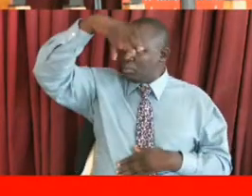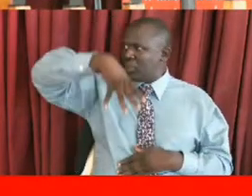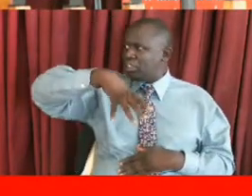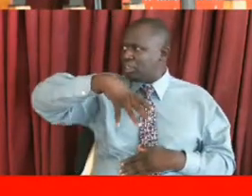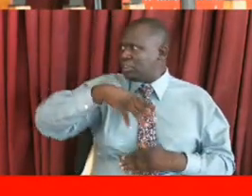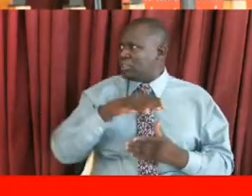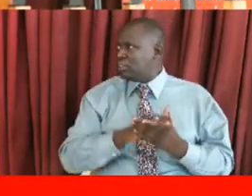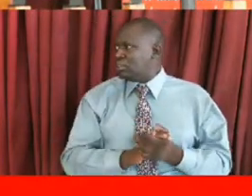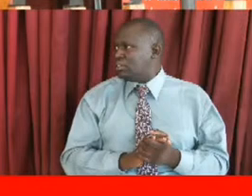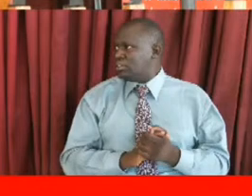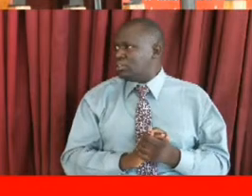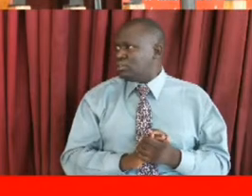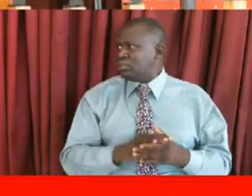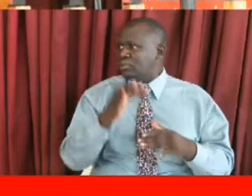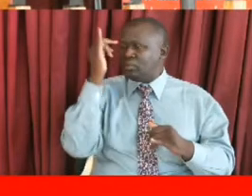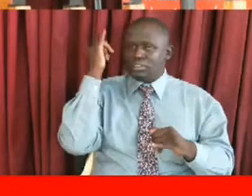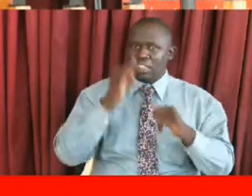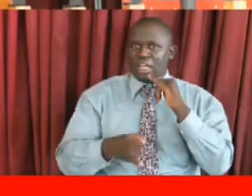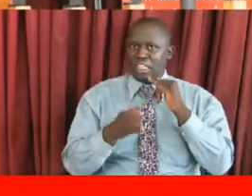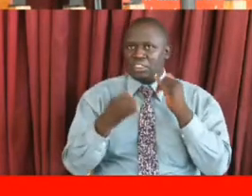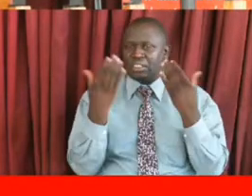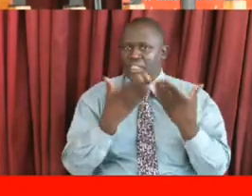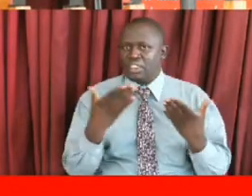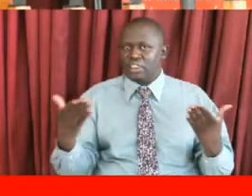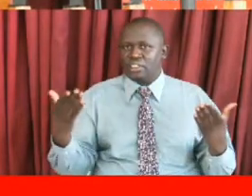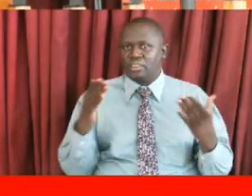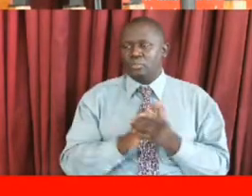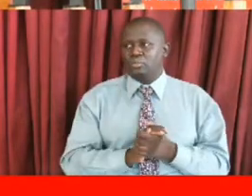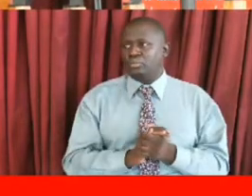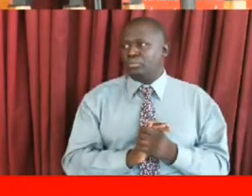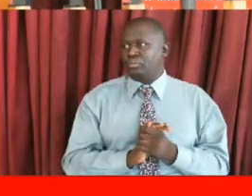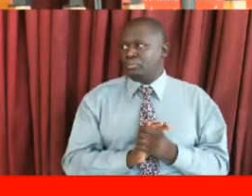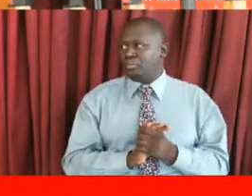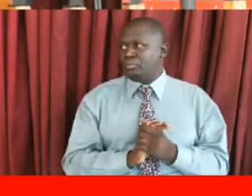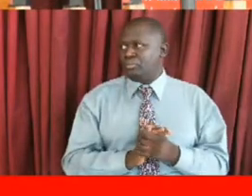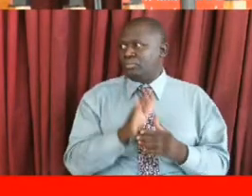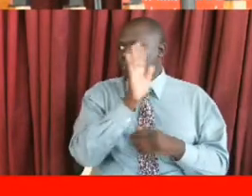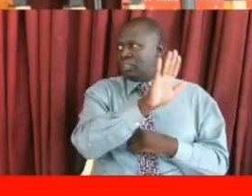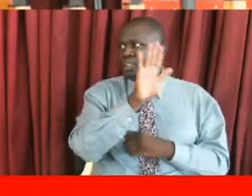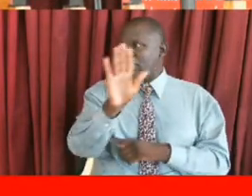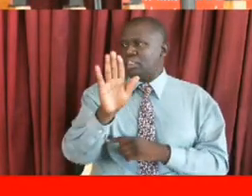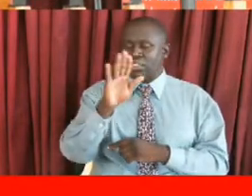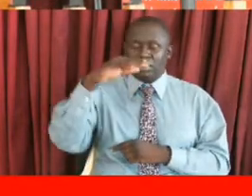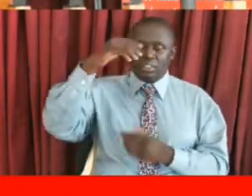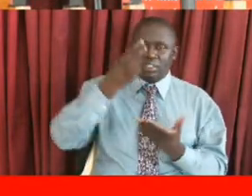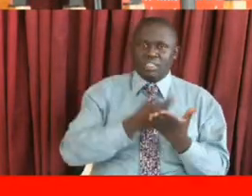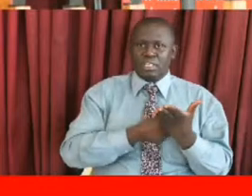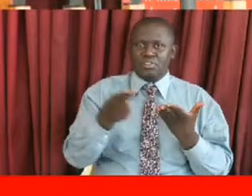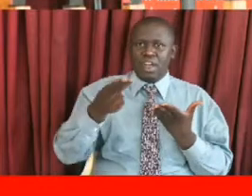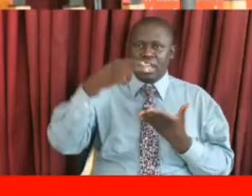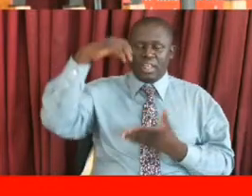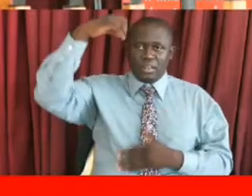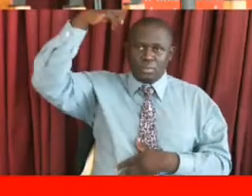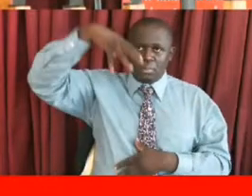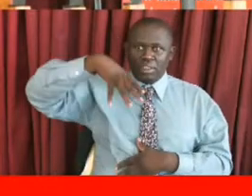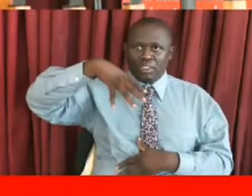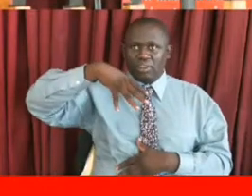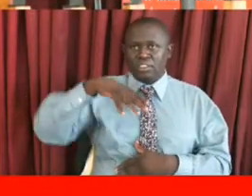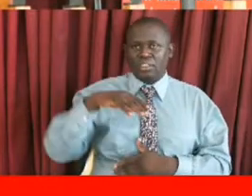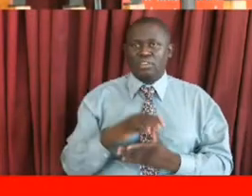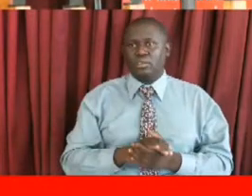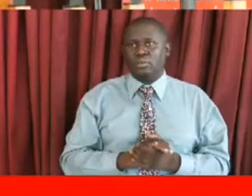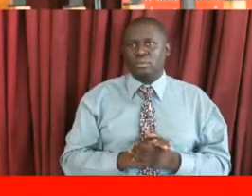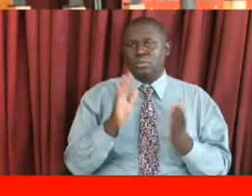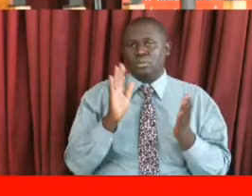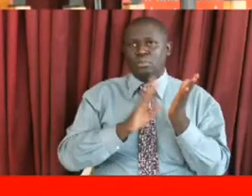presence the last thing is his divine presence praise the name of